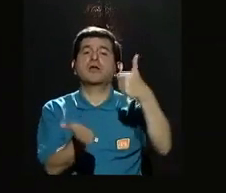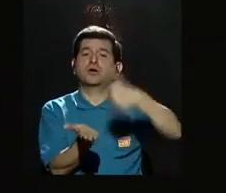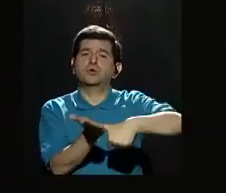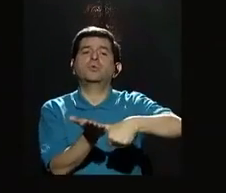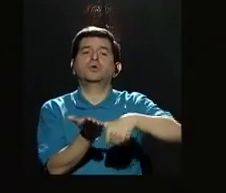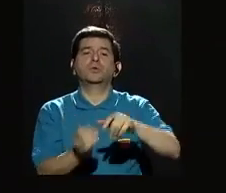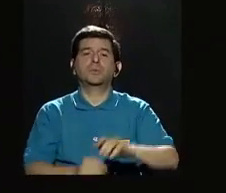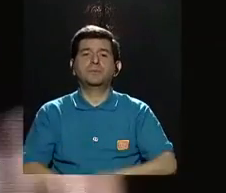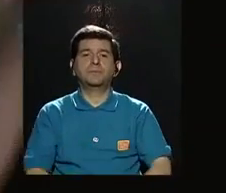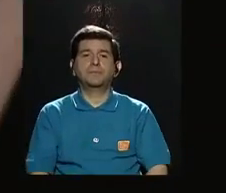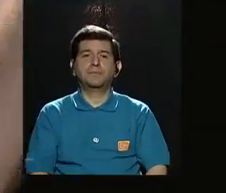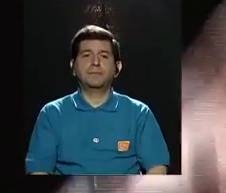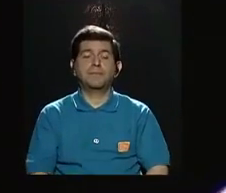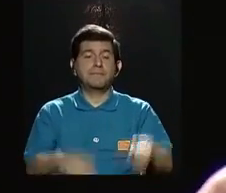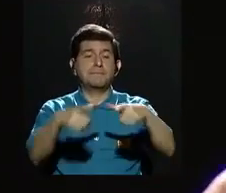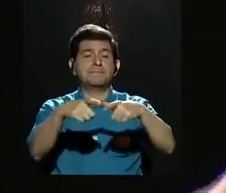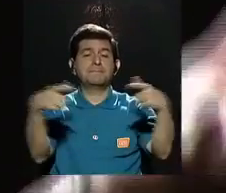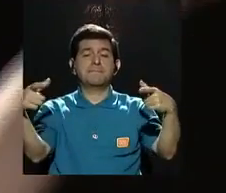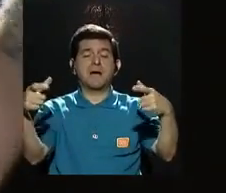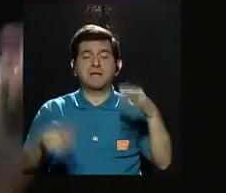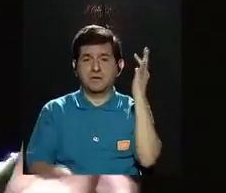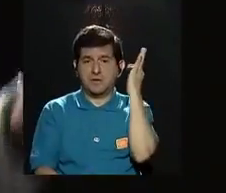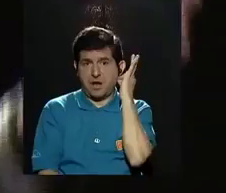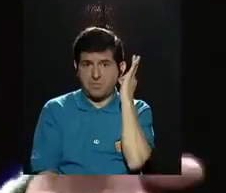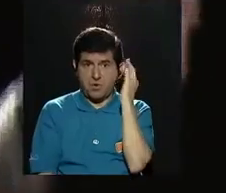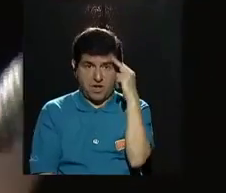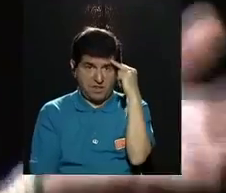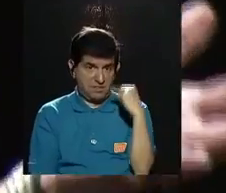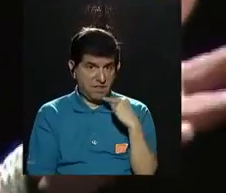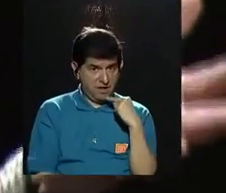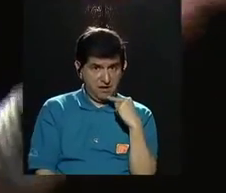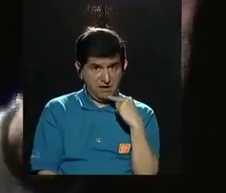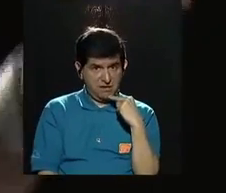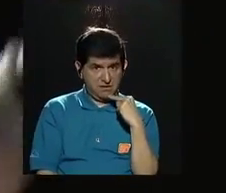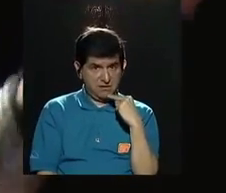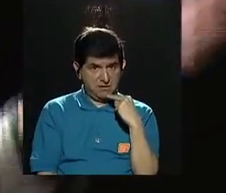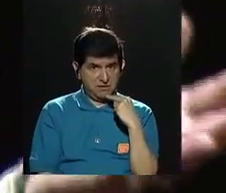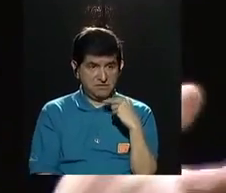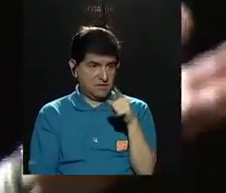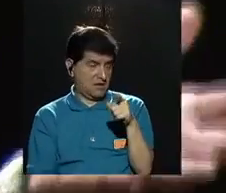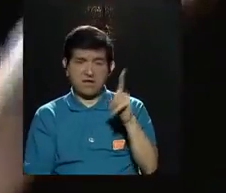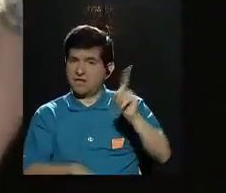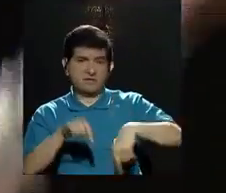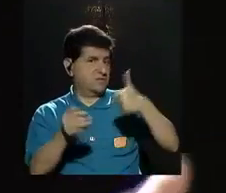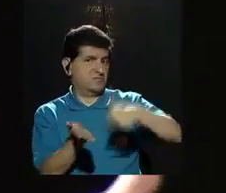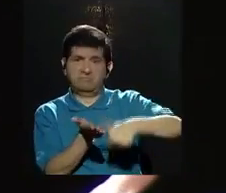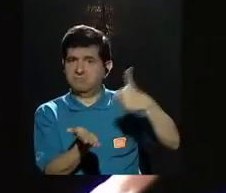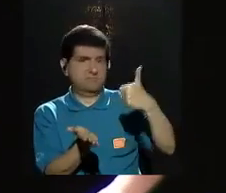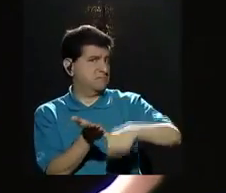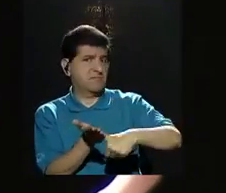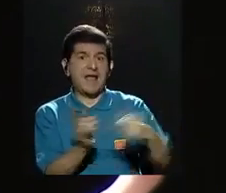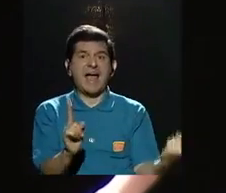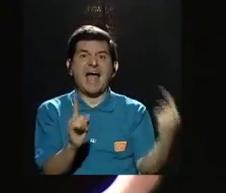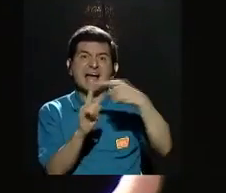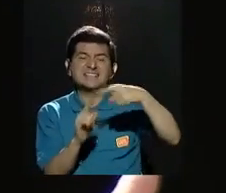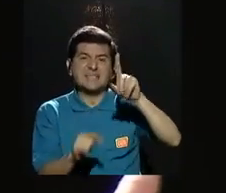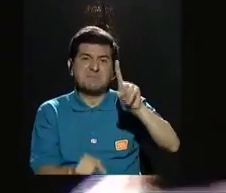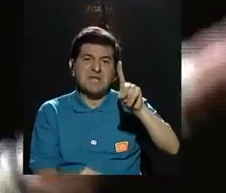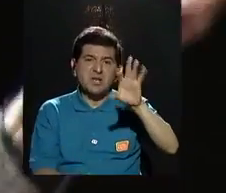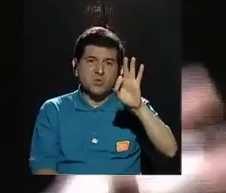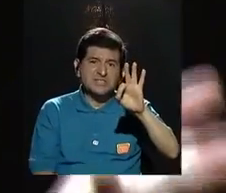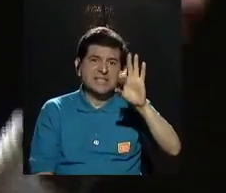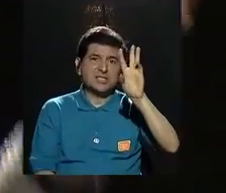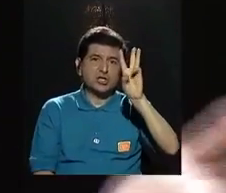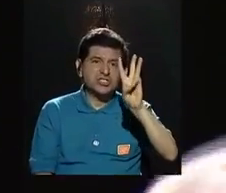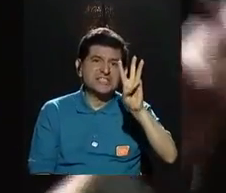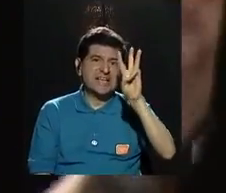The majority of black women did not get the vote until 1965 with